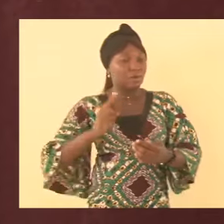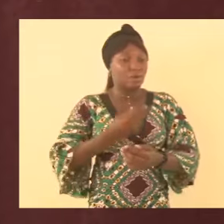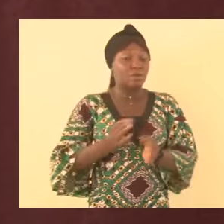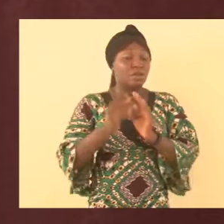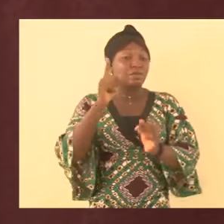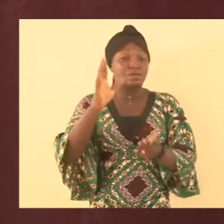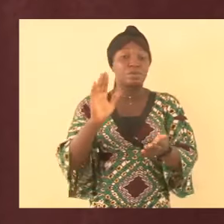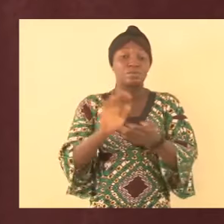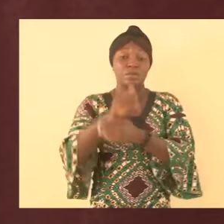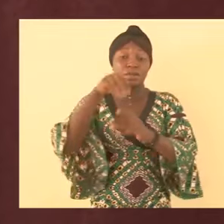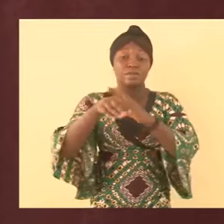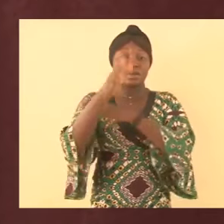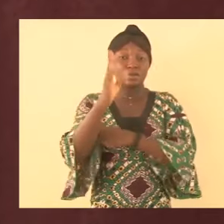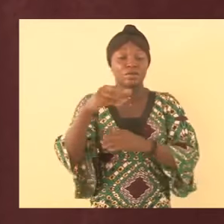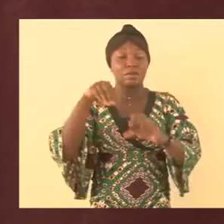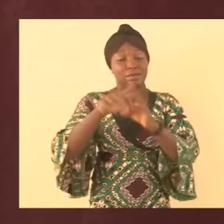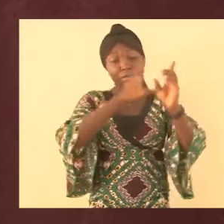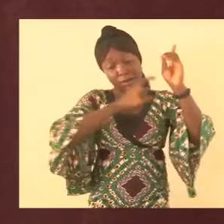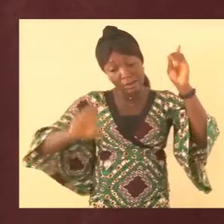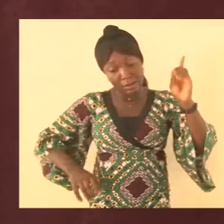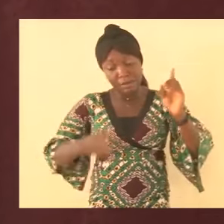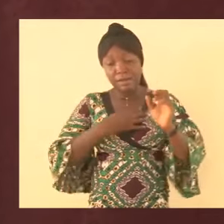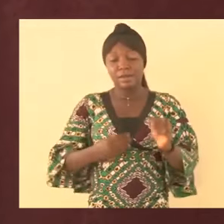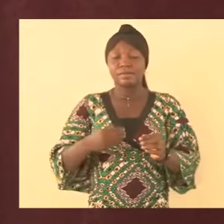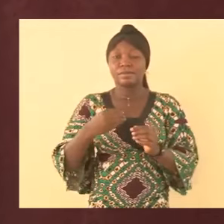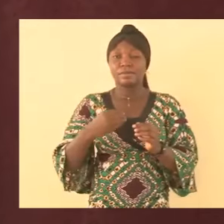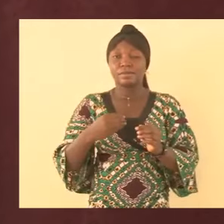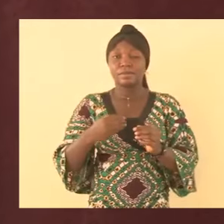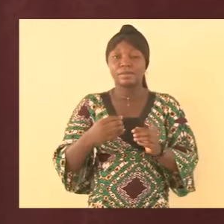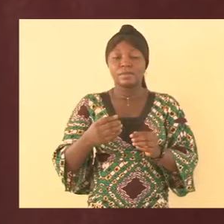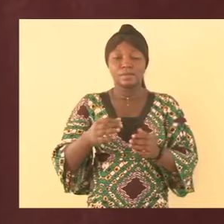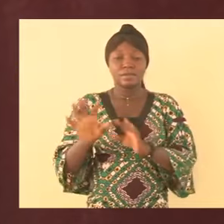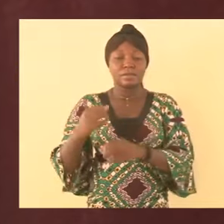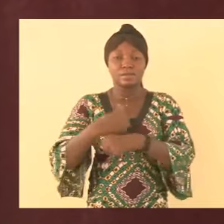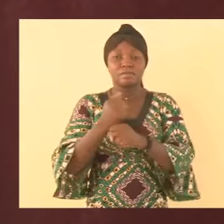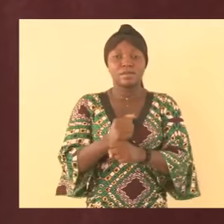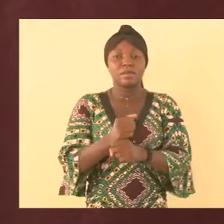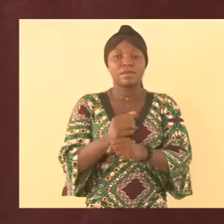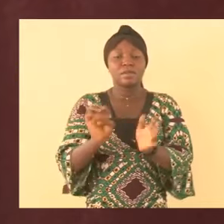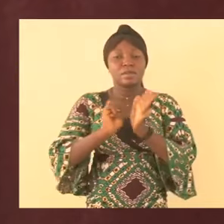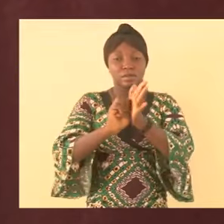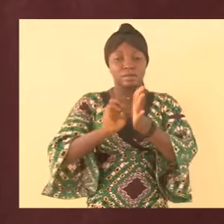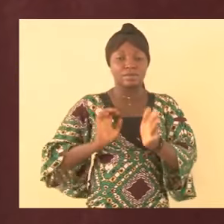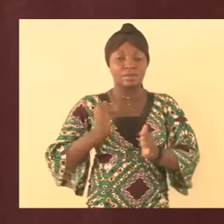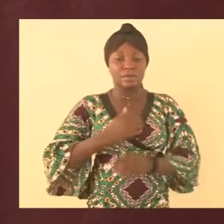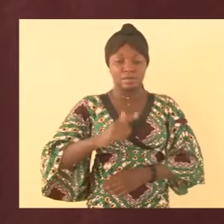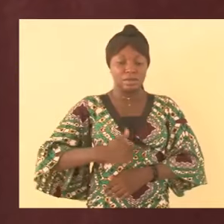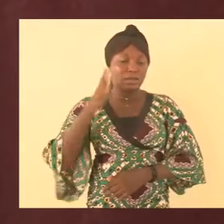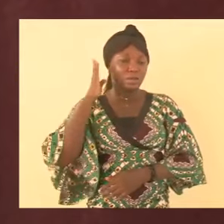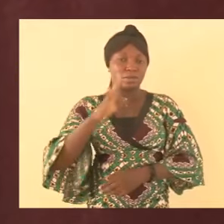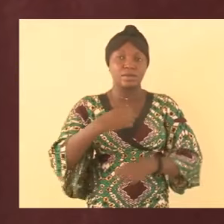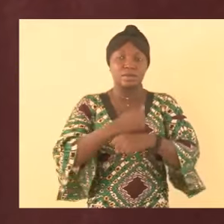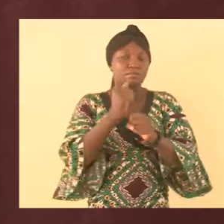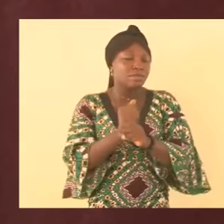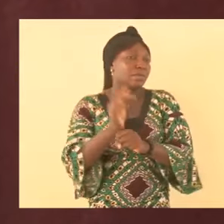we believe in God, if we believe in Christ, and we say we follow in his example, then our lives will also bear the